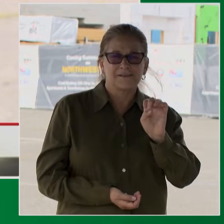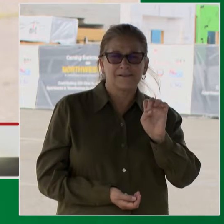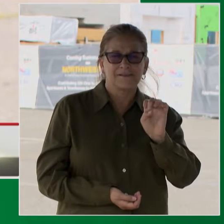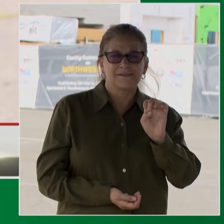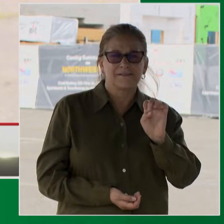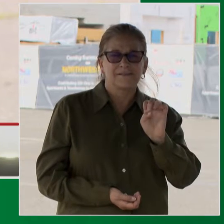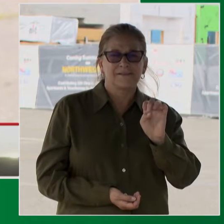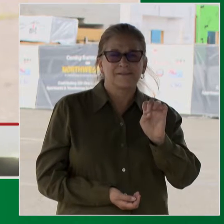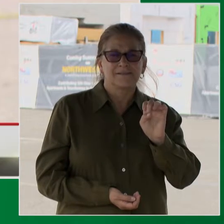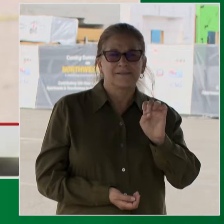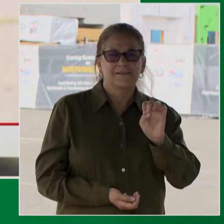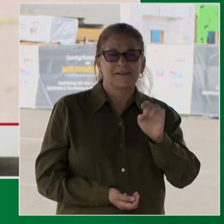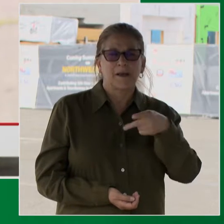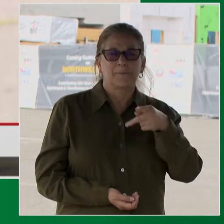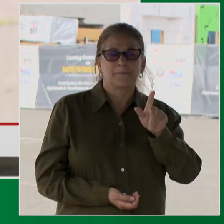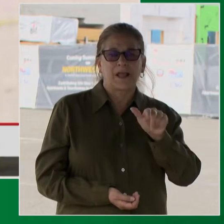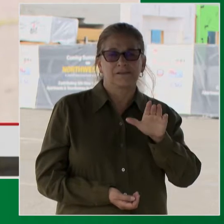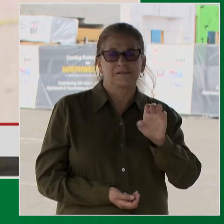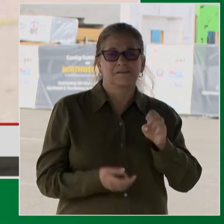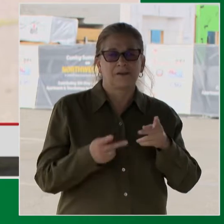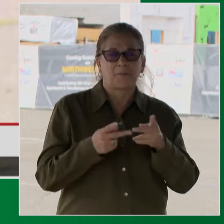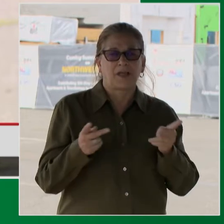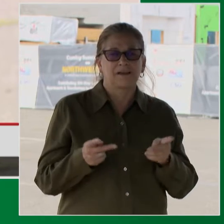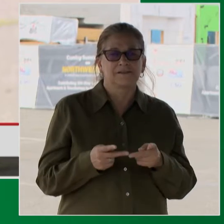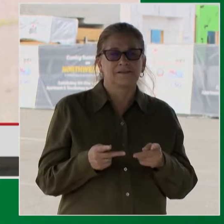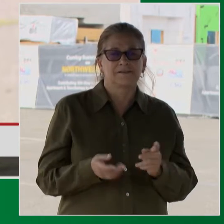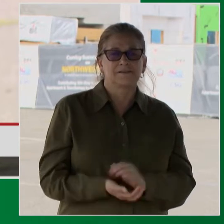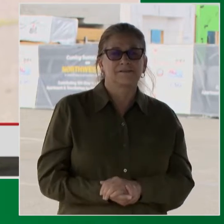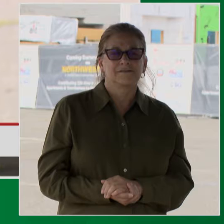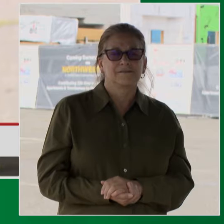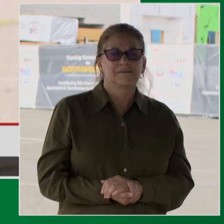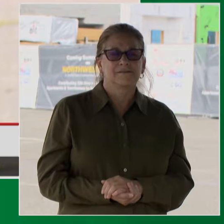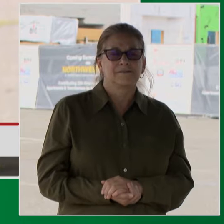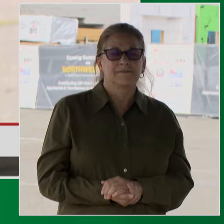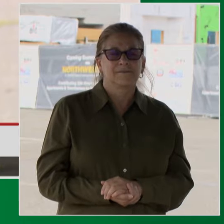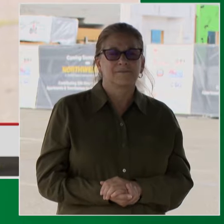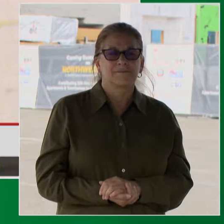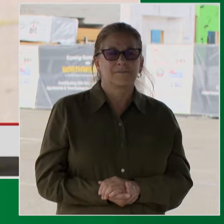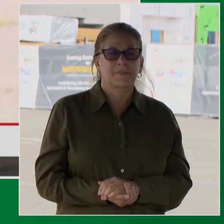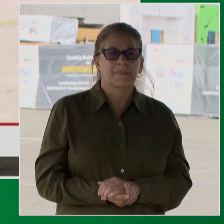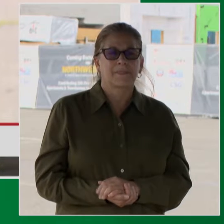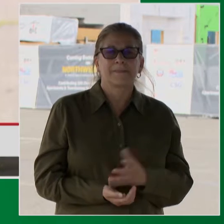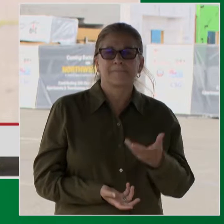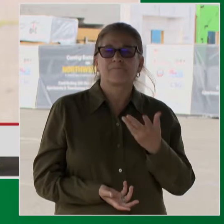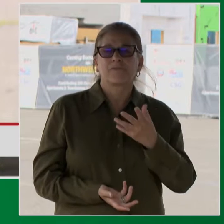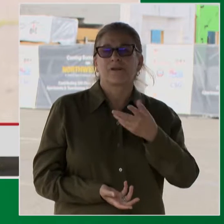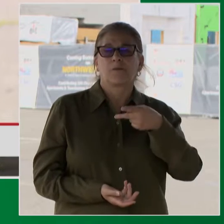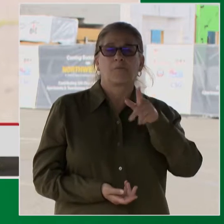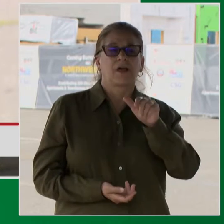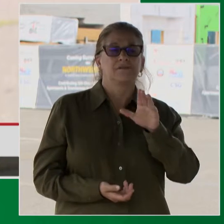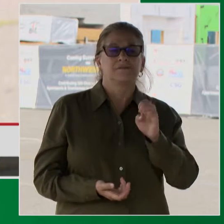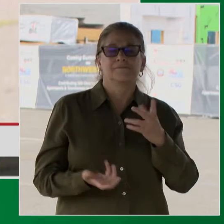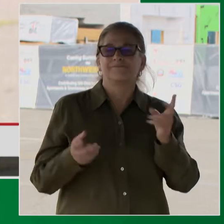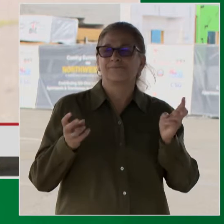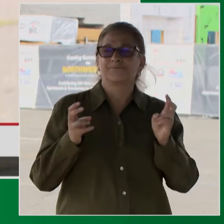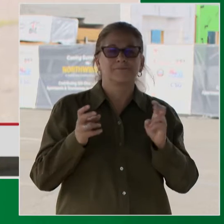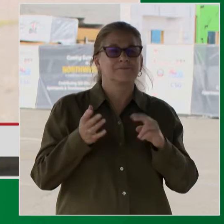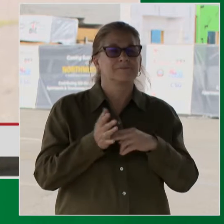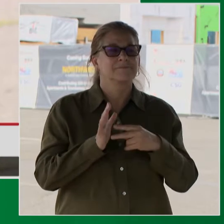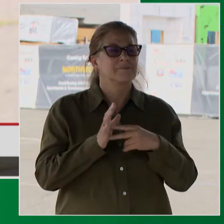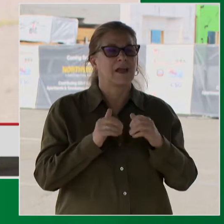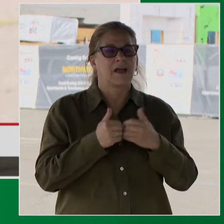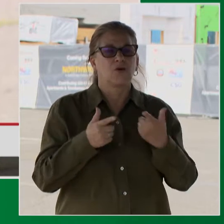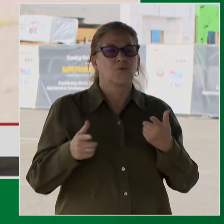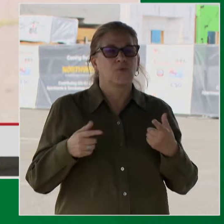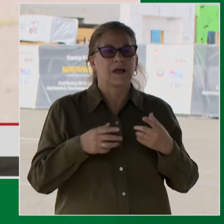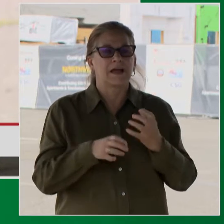do you experience the city? How do you get around? There are some really important investments in the DDOT